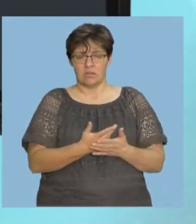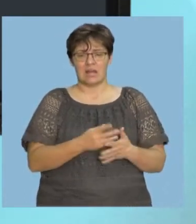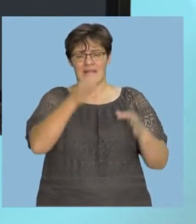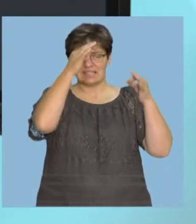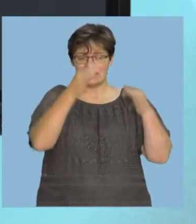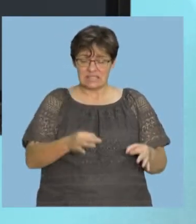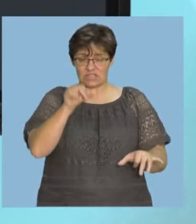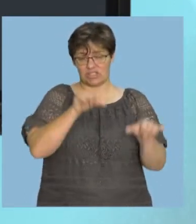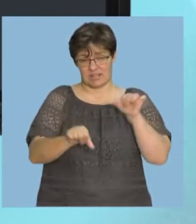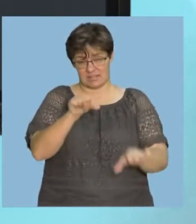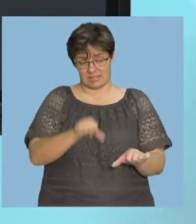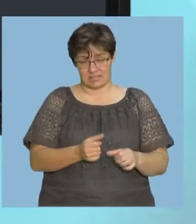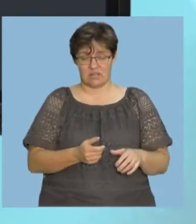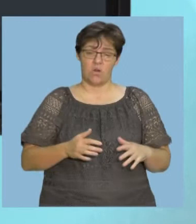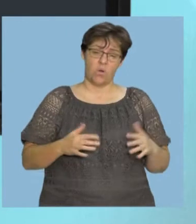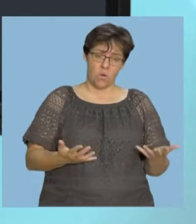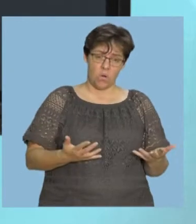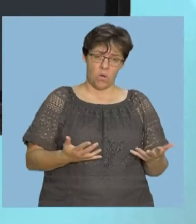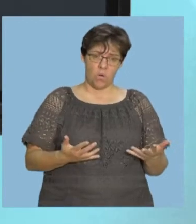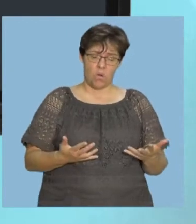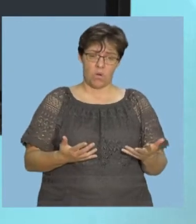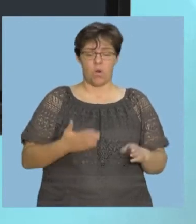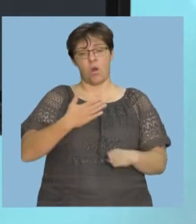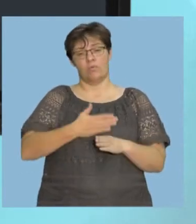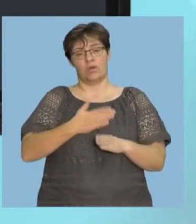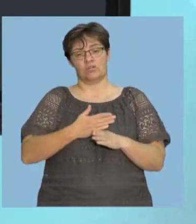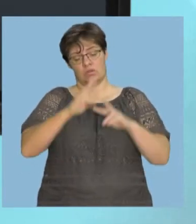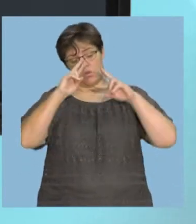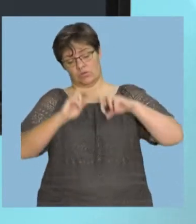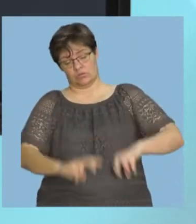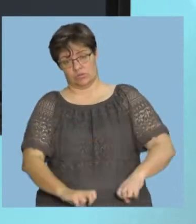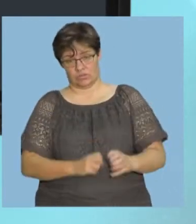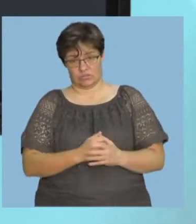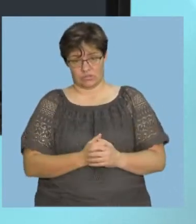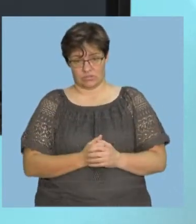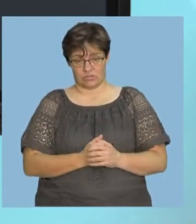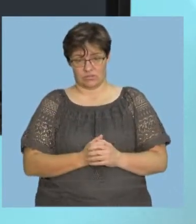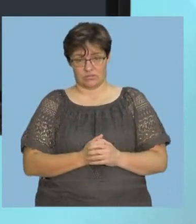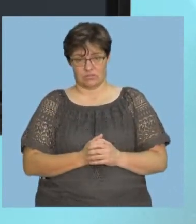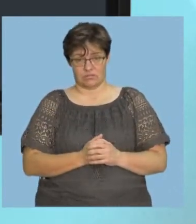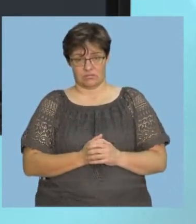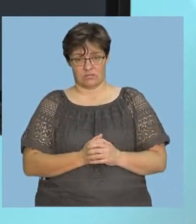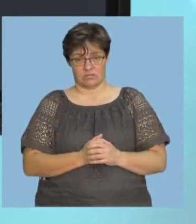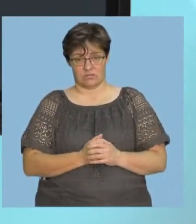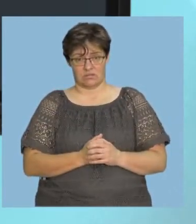decision science or operation research. And